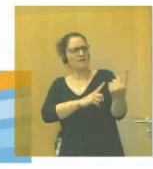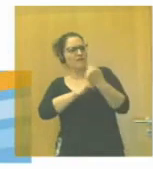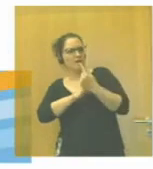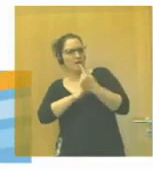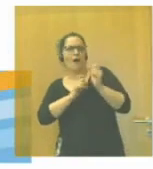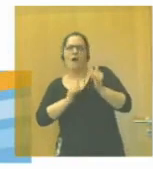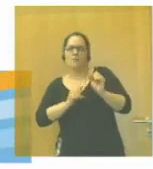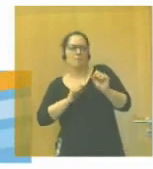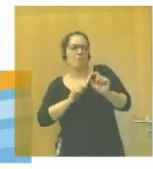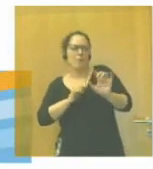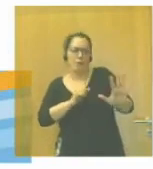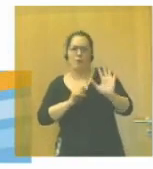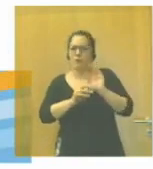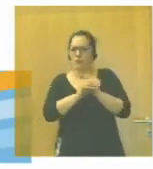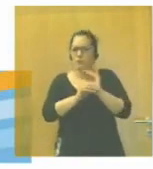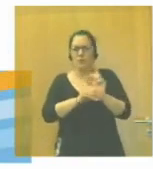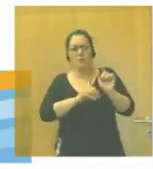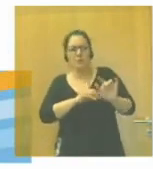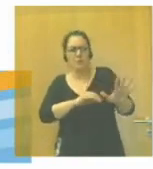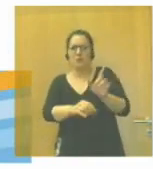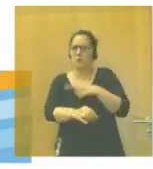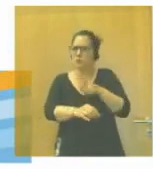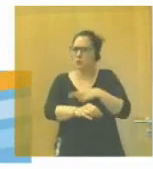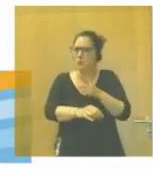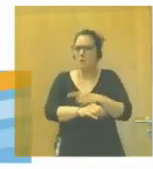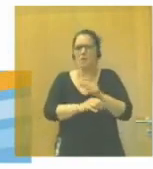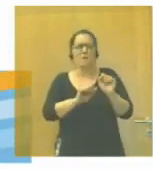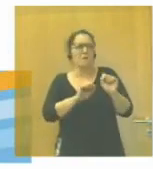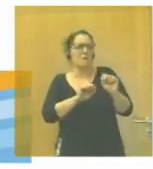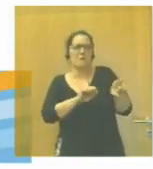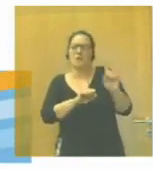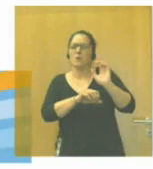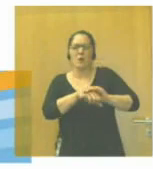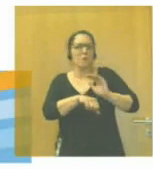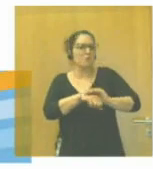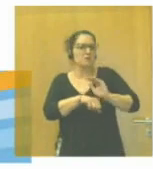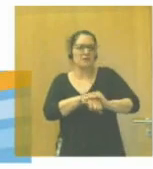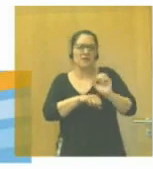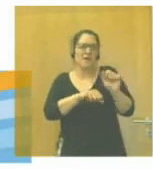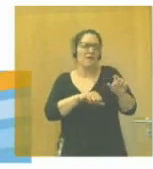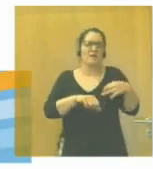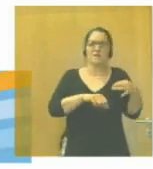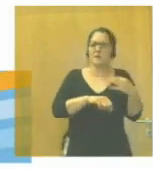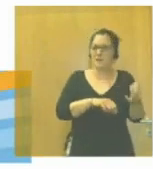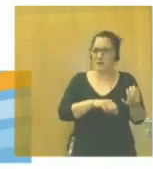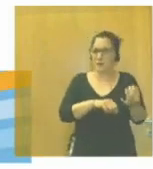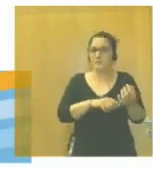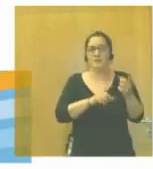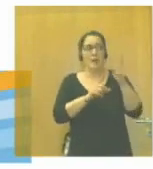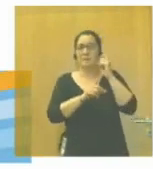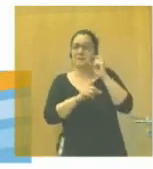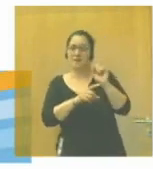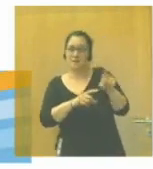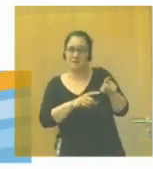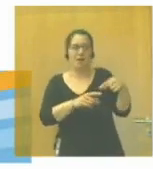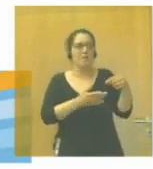particular rituals, different roles and responsibilities across the system. And it's very important that you understand this about